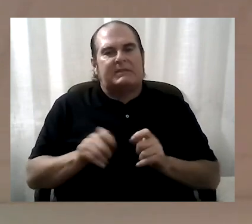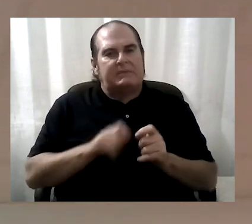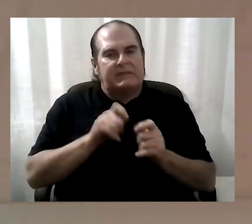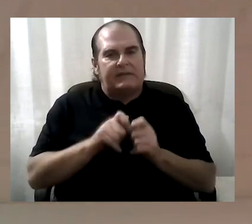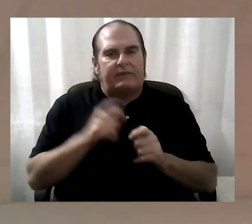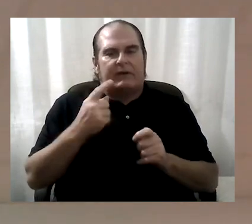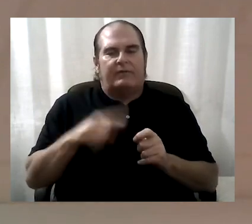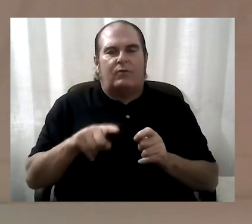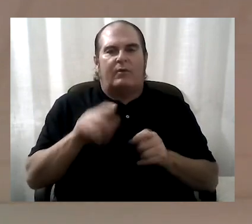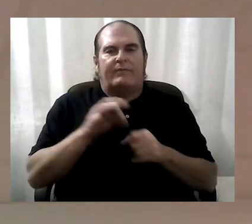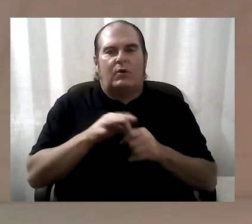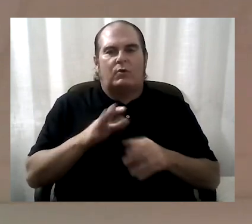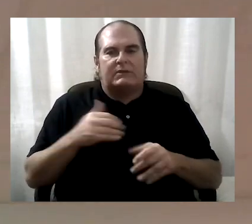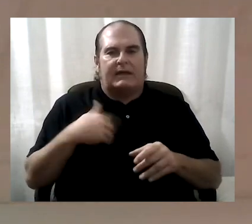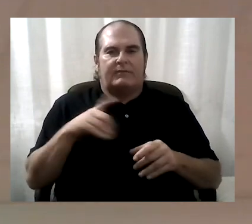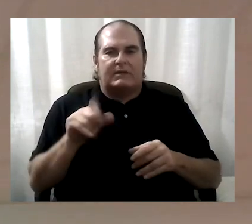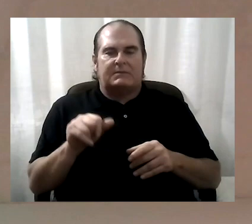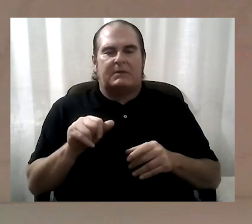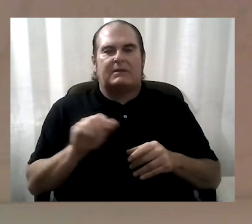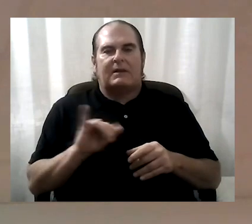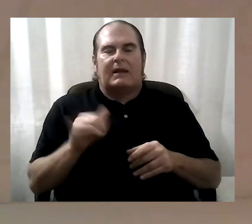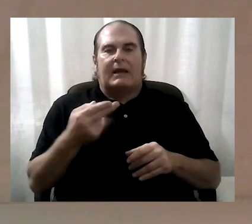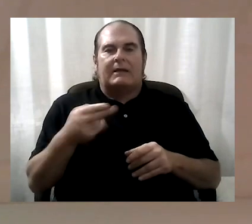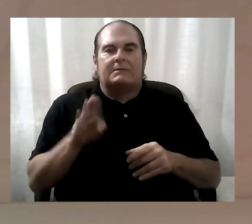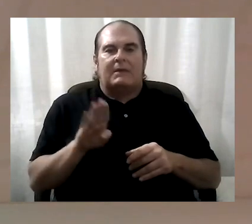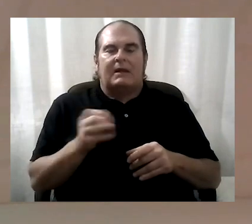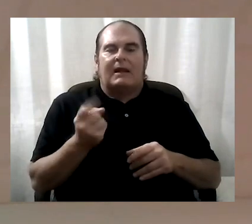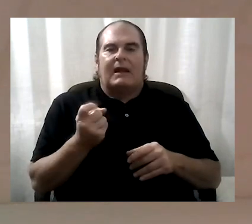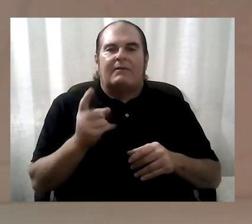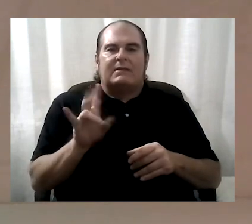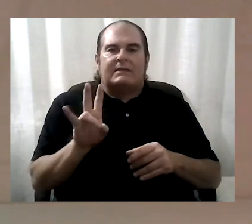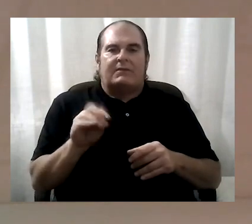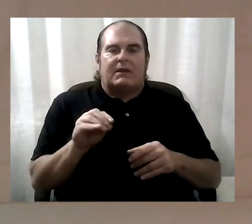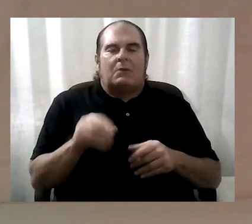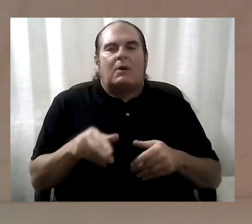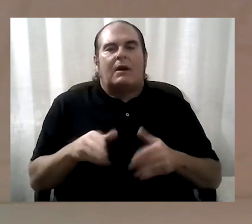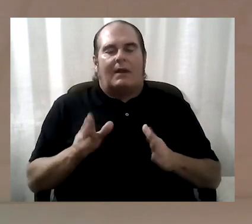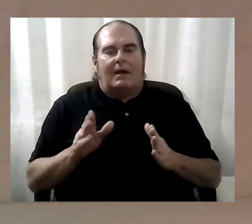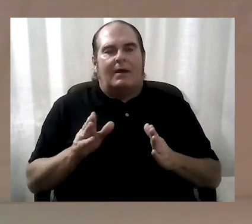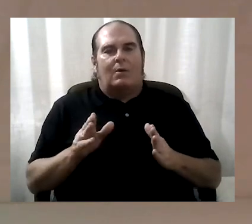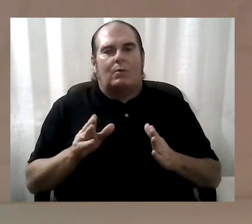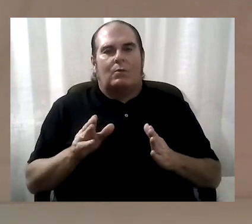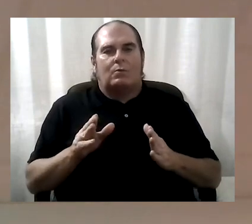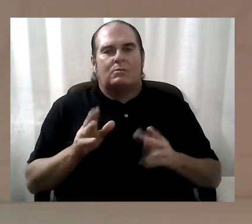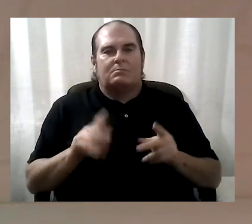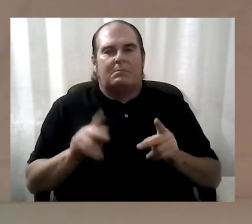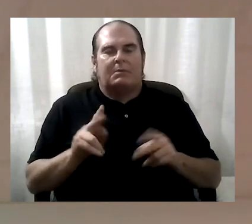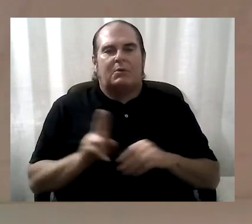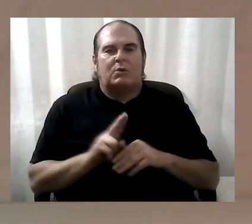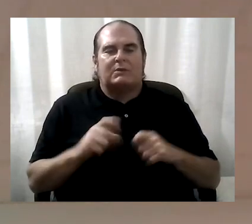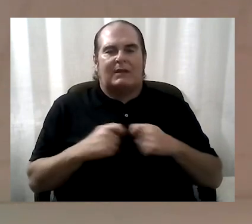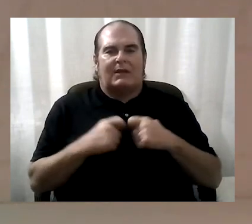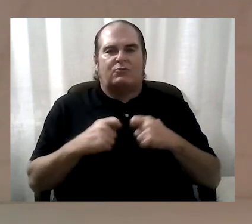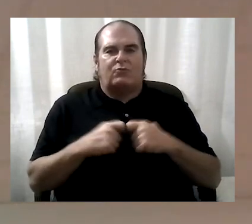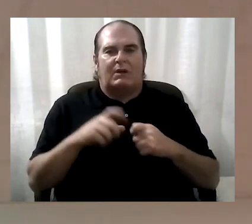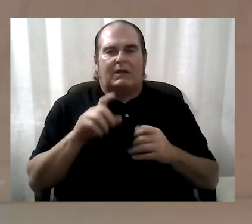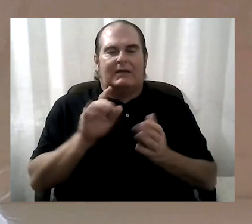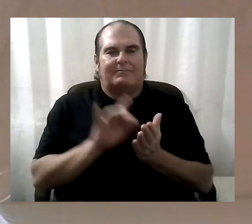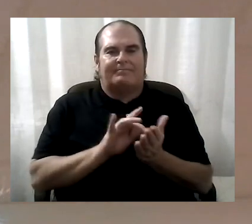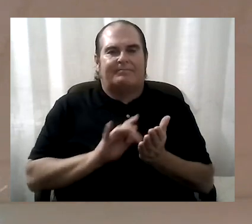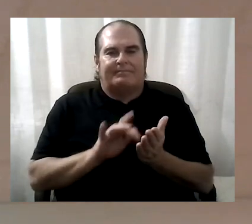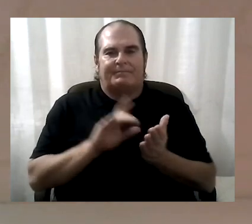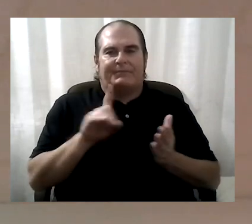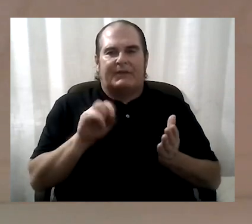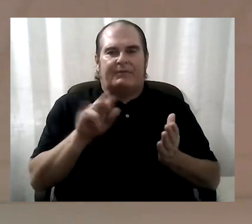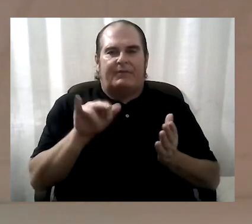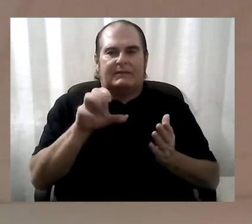as House Bill 1170, which would allow people to use electronic devices to assist them in voting,